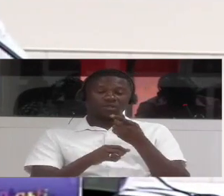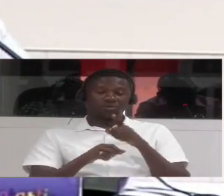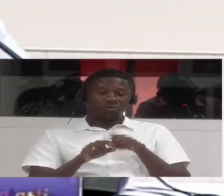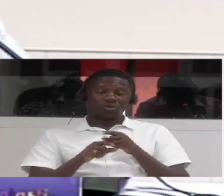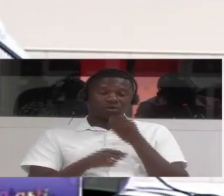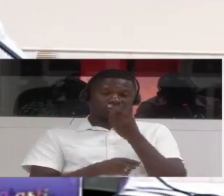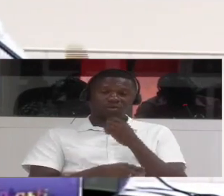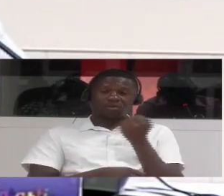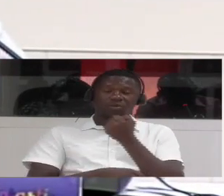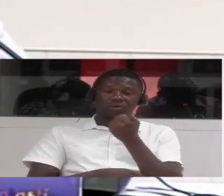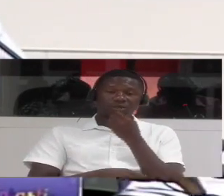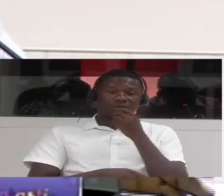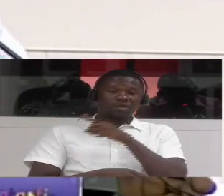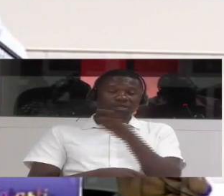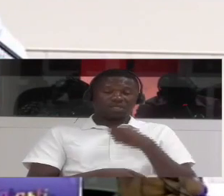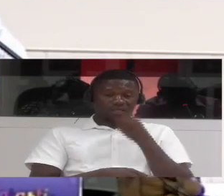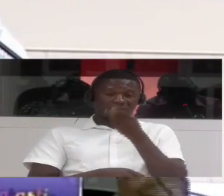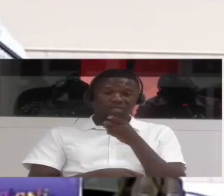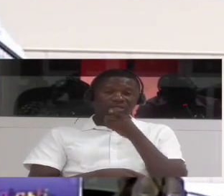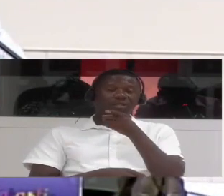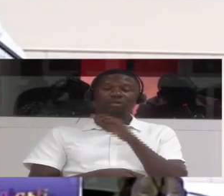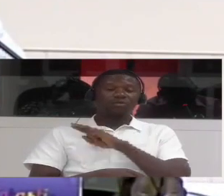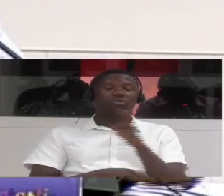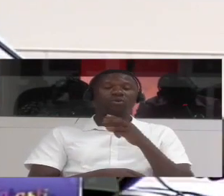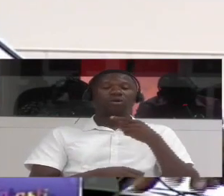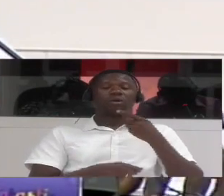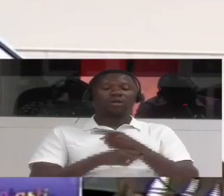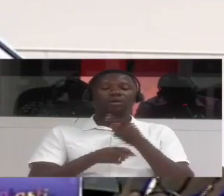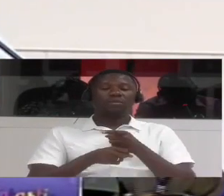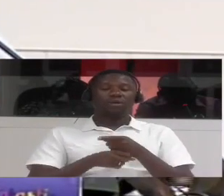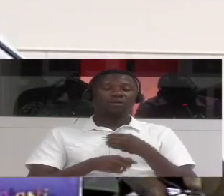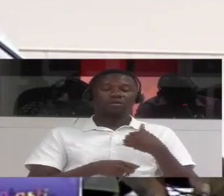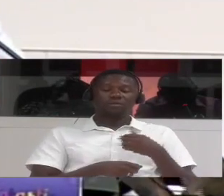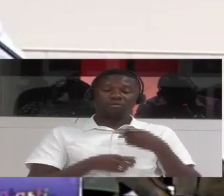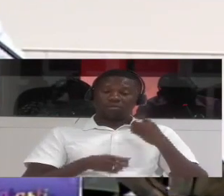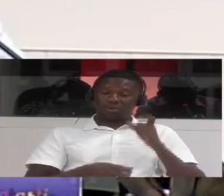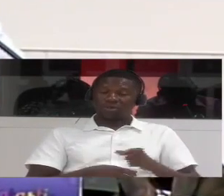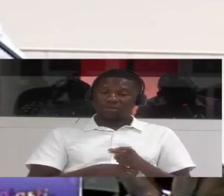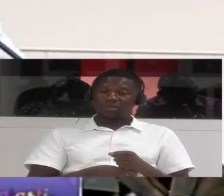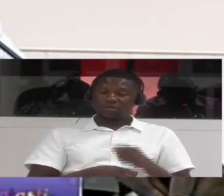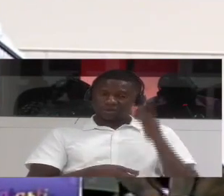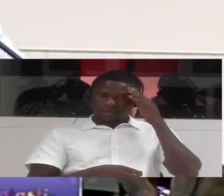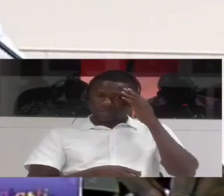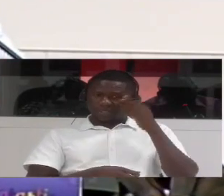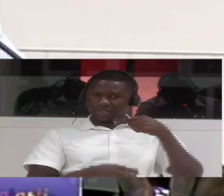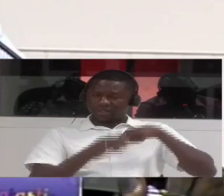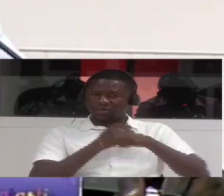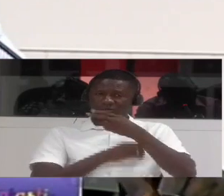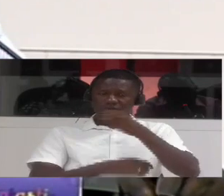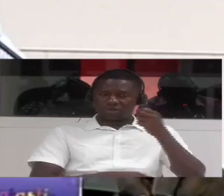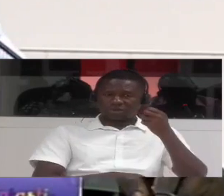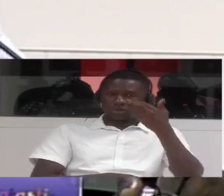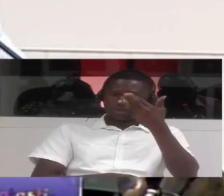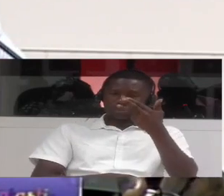because they said he wasn't a Gambian, Imagine in 2009, and then so they said that